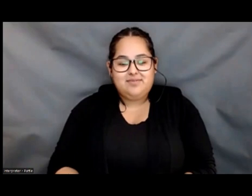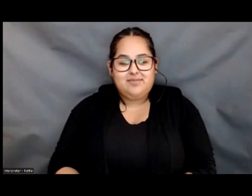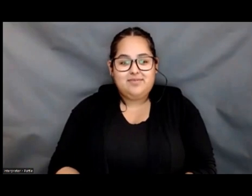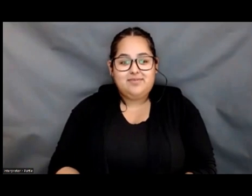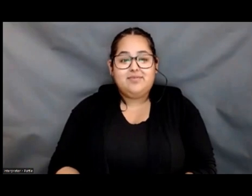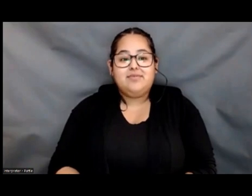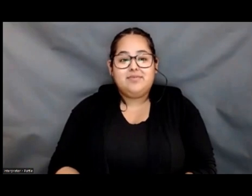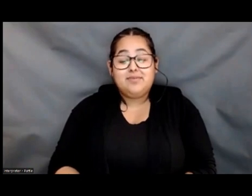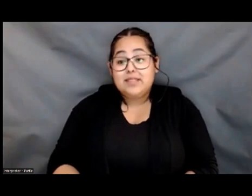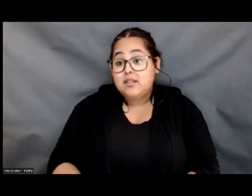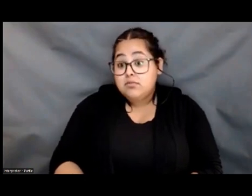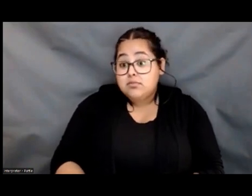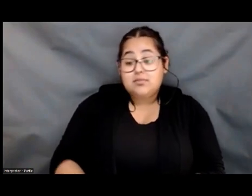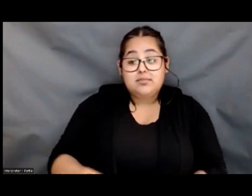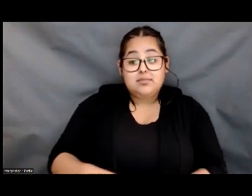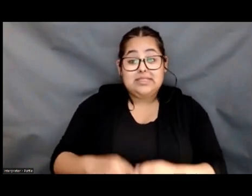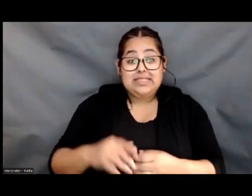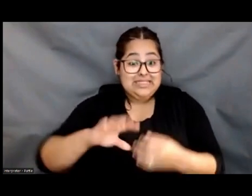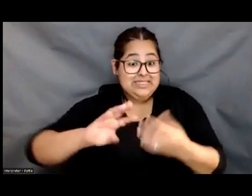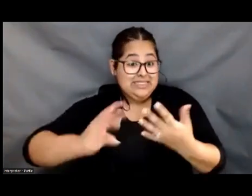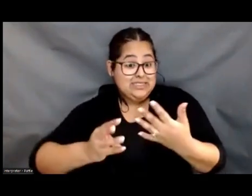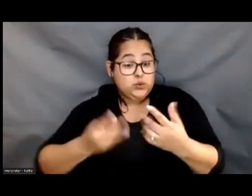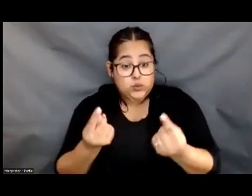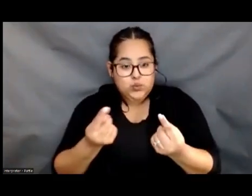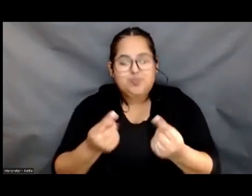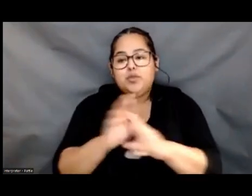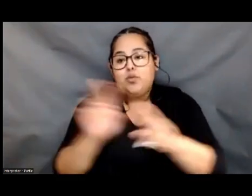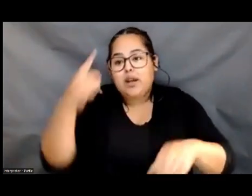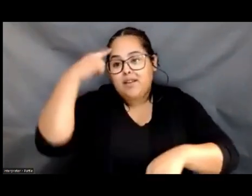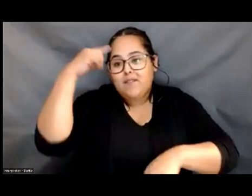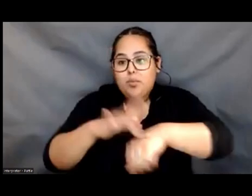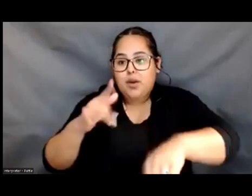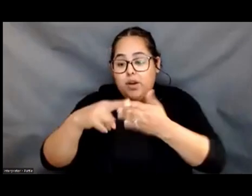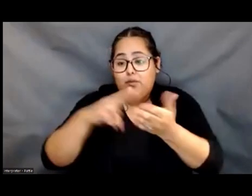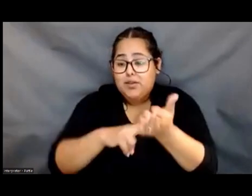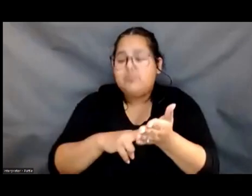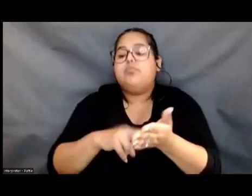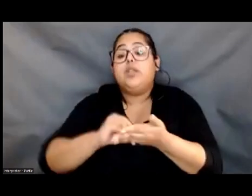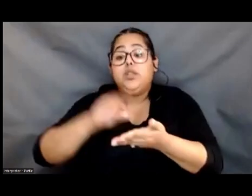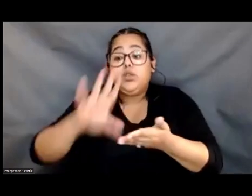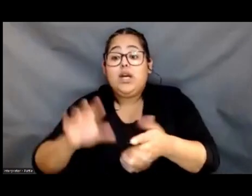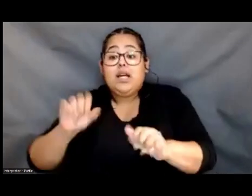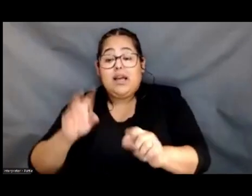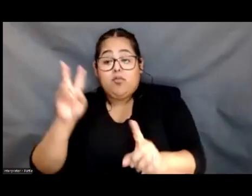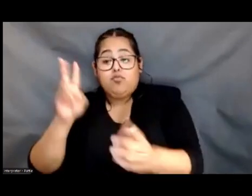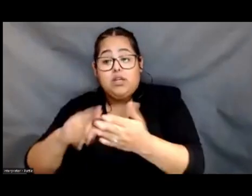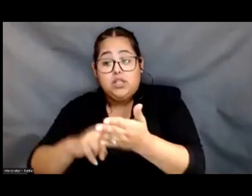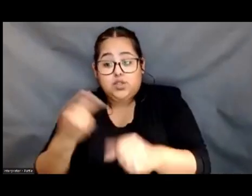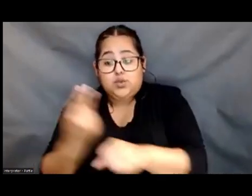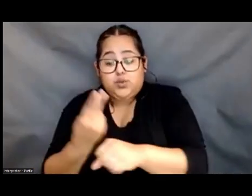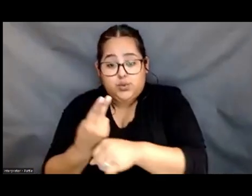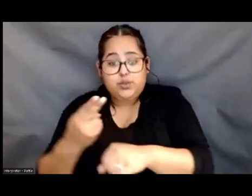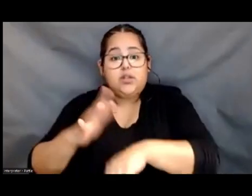And then step 6, ready for priority registration. A student can register using Priority Reg once